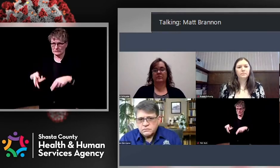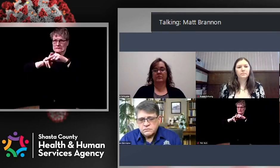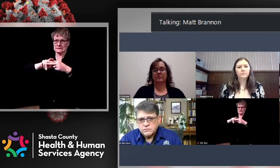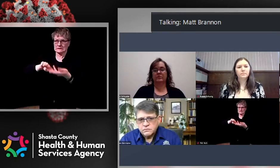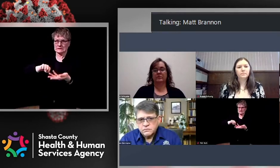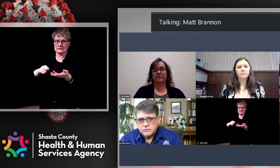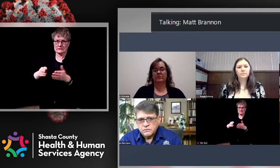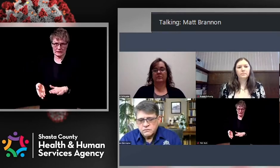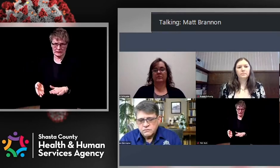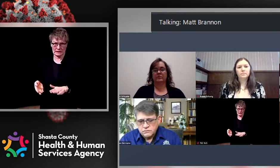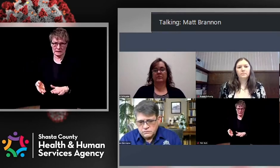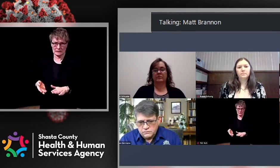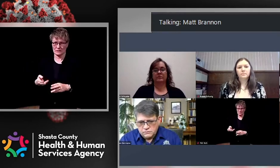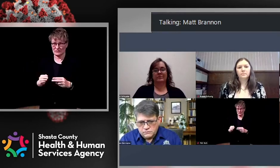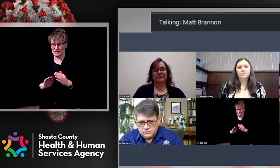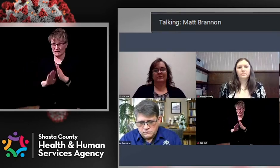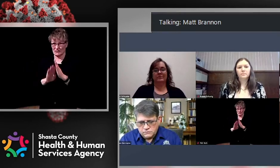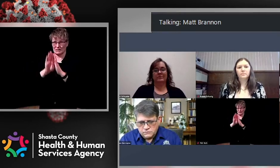smaller?